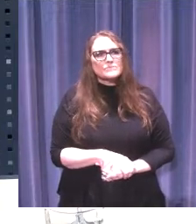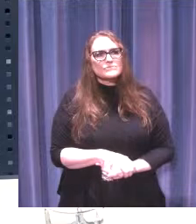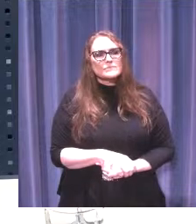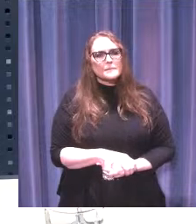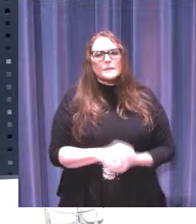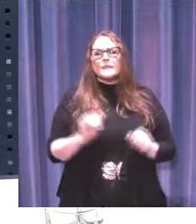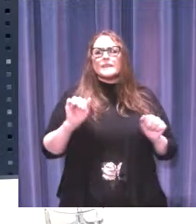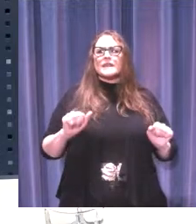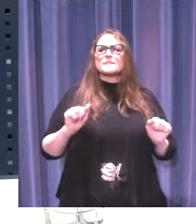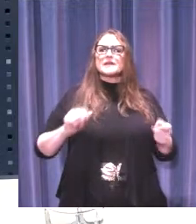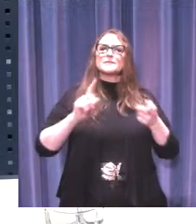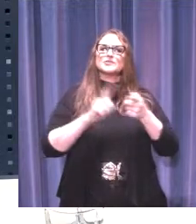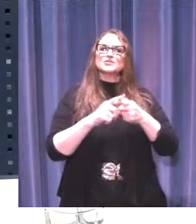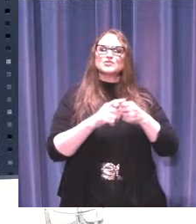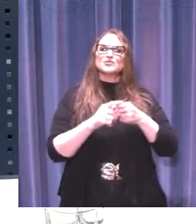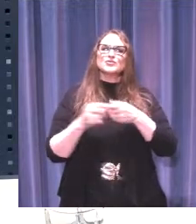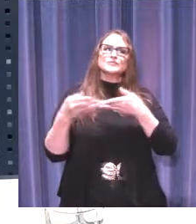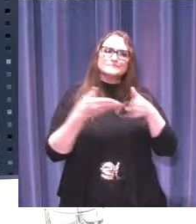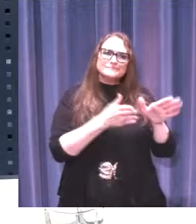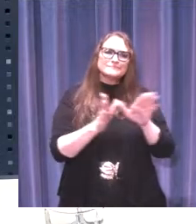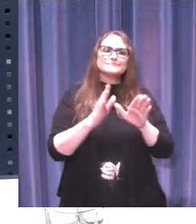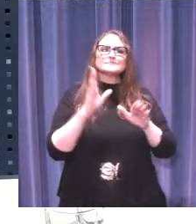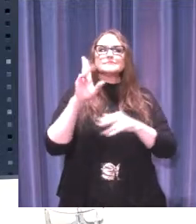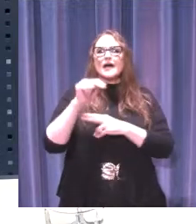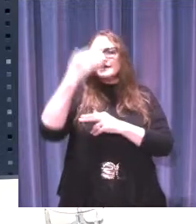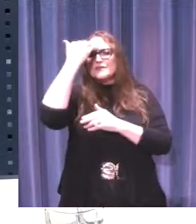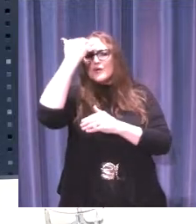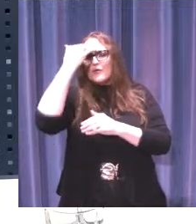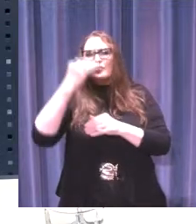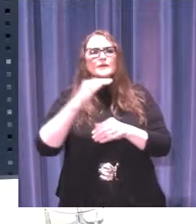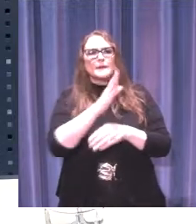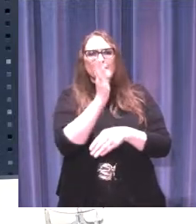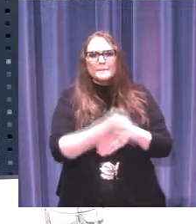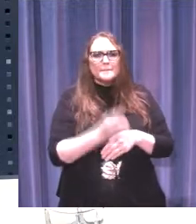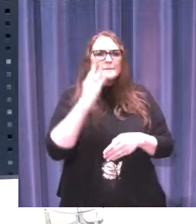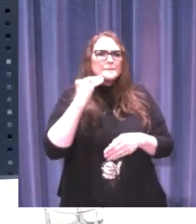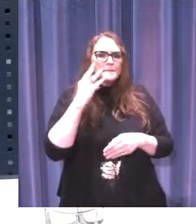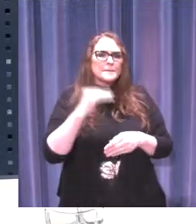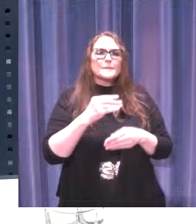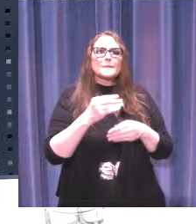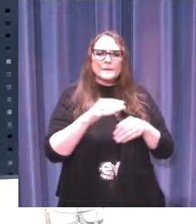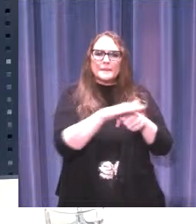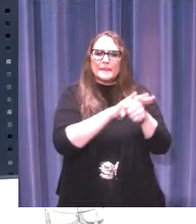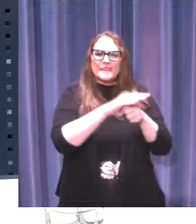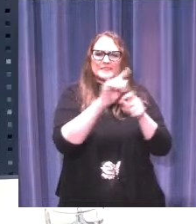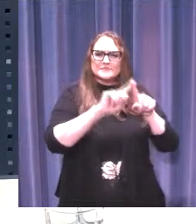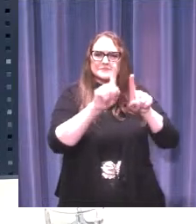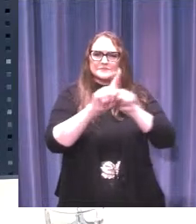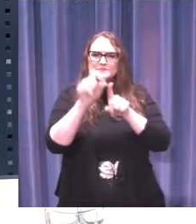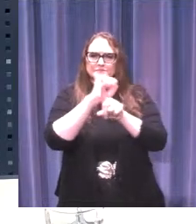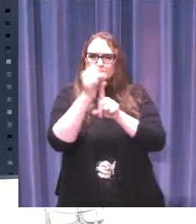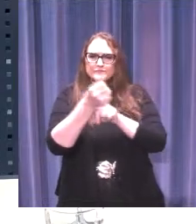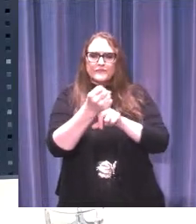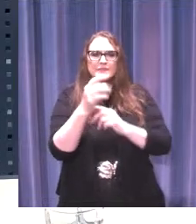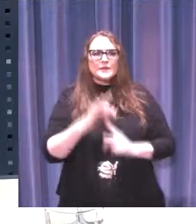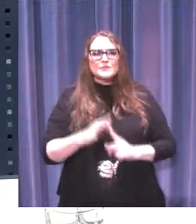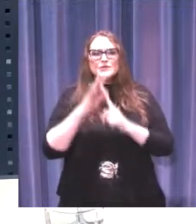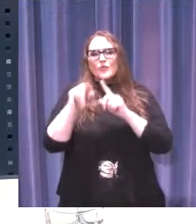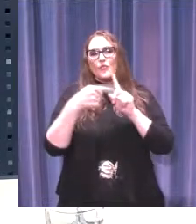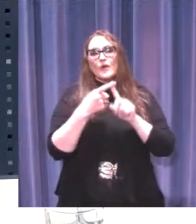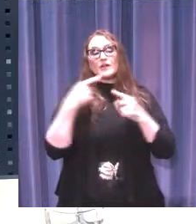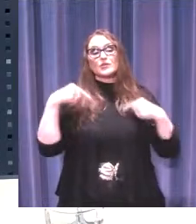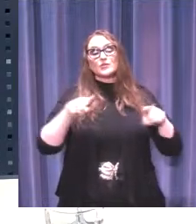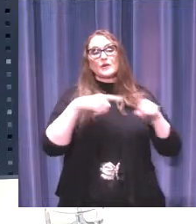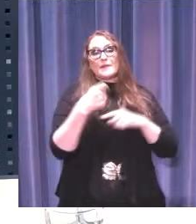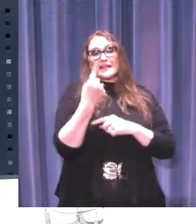be able to navigate unknown and uncharted territory. Particularly when I spent, during my